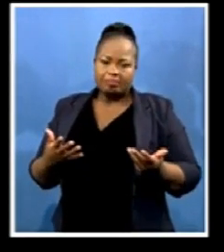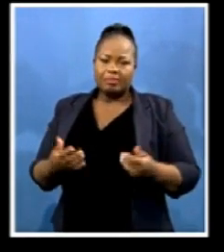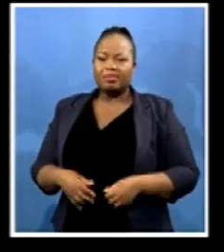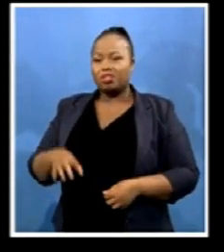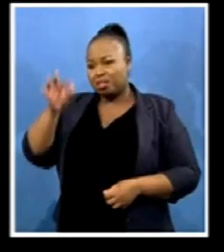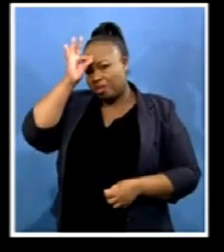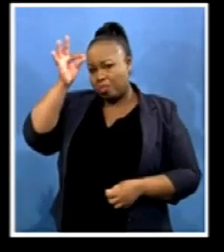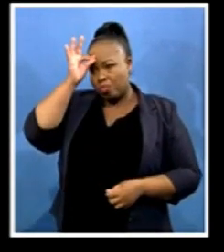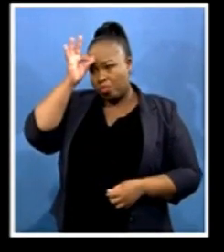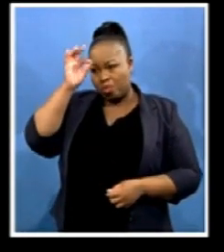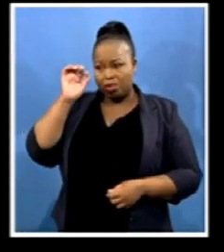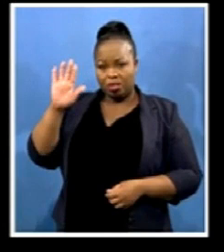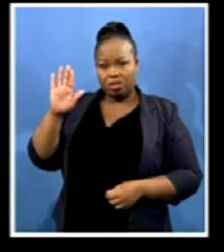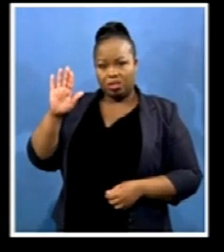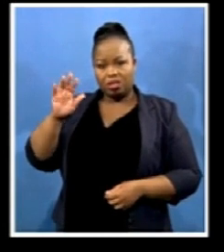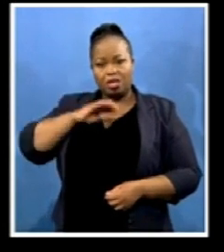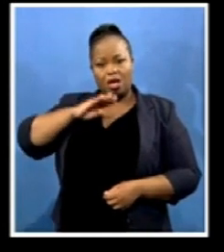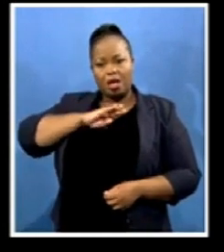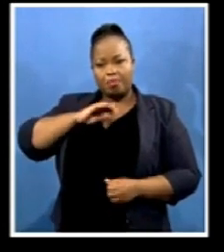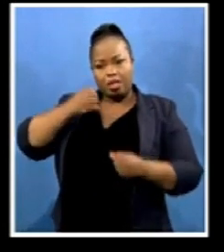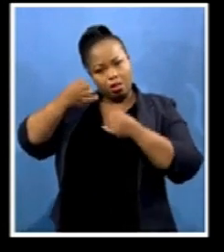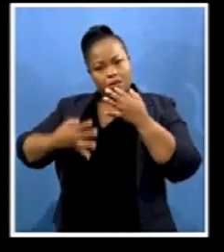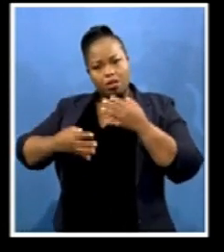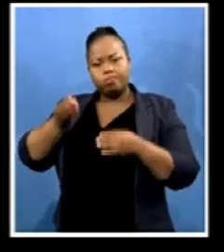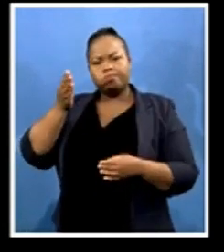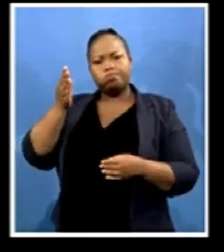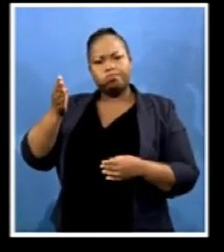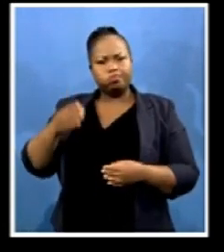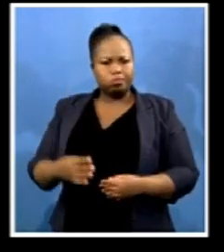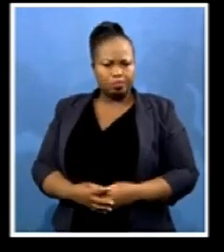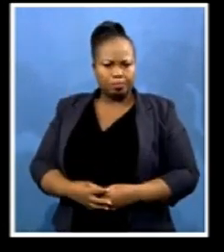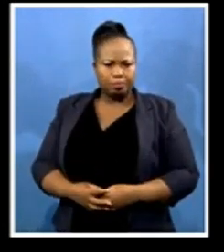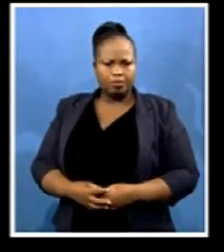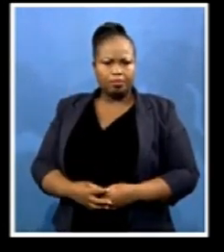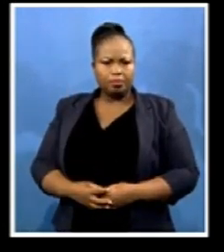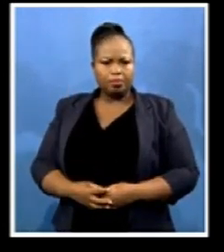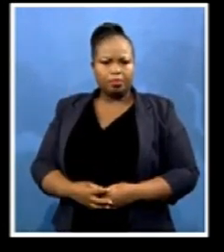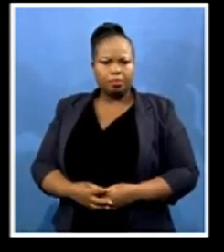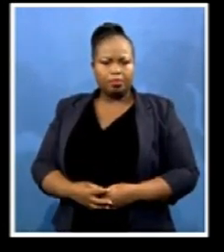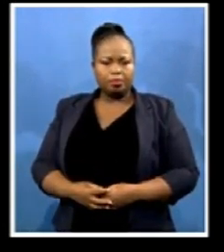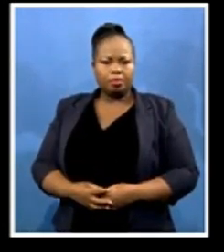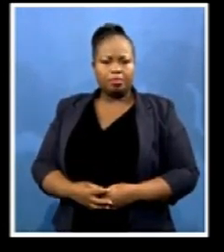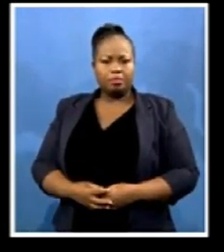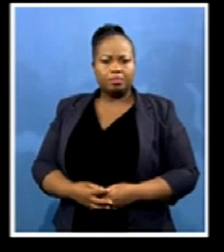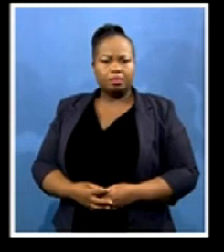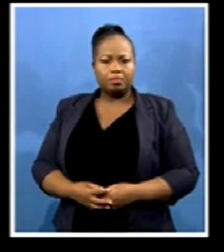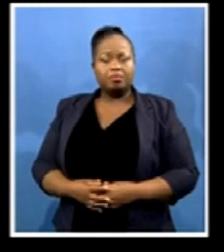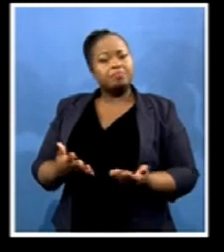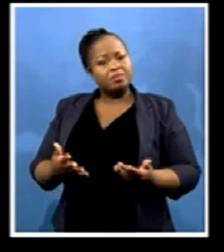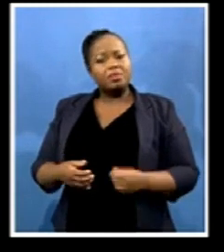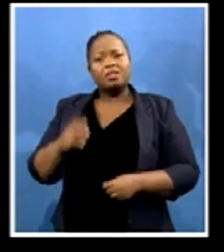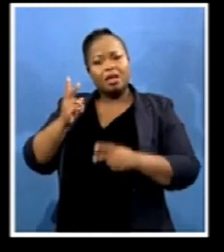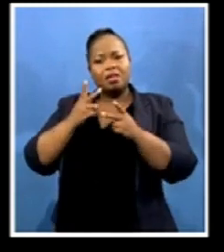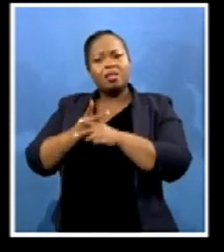agencies, that the police and the military must treat people with dignity. Yeah. That we